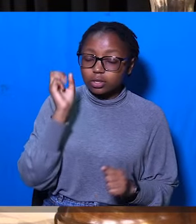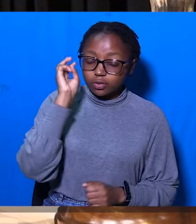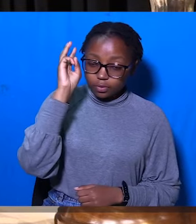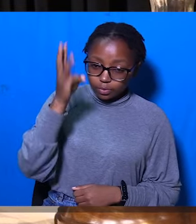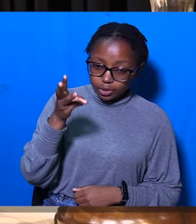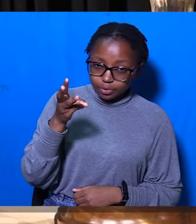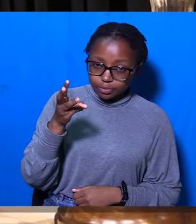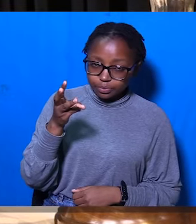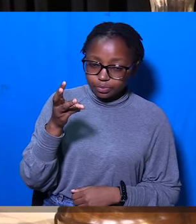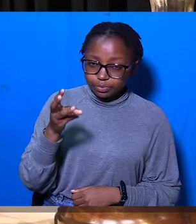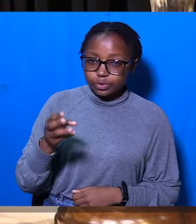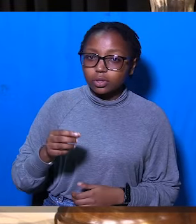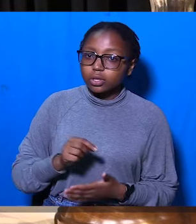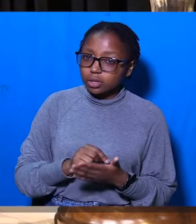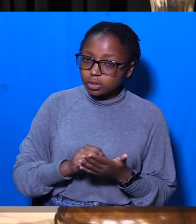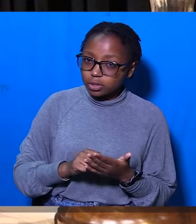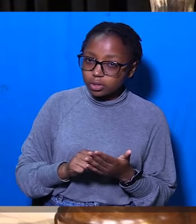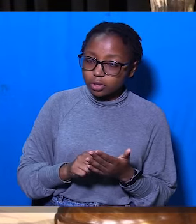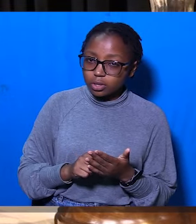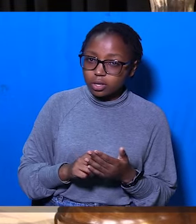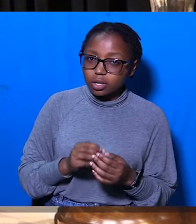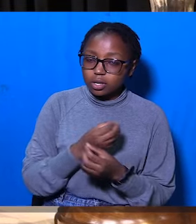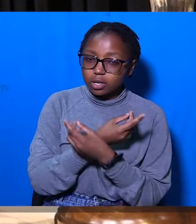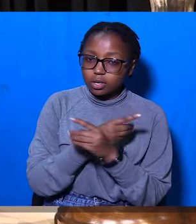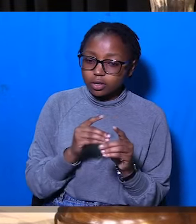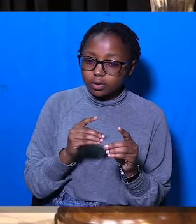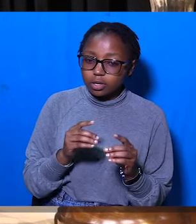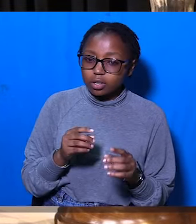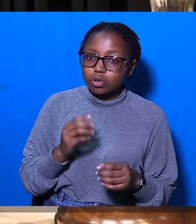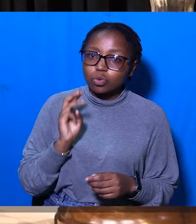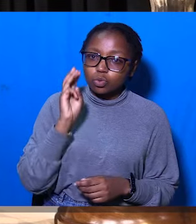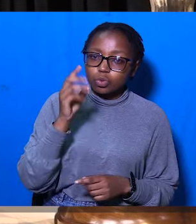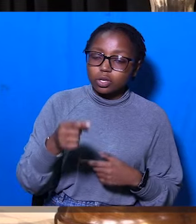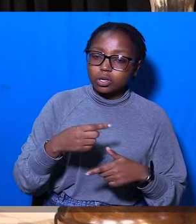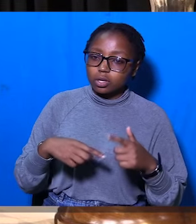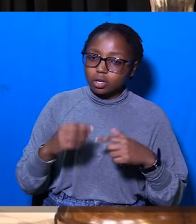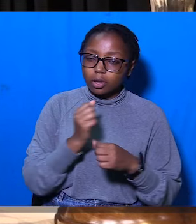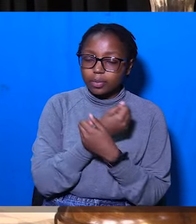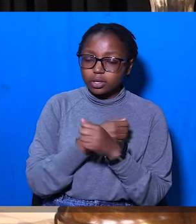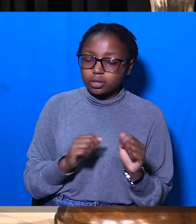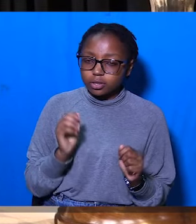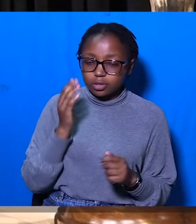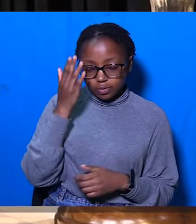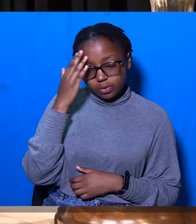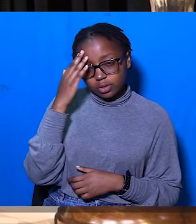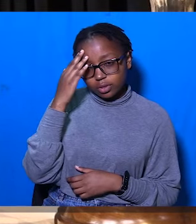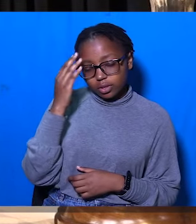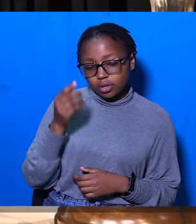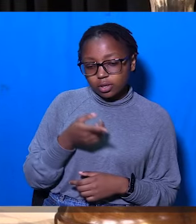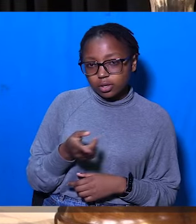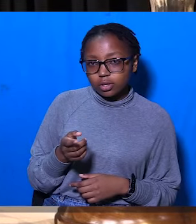he will turn away ungodliness from Jacob. For this is my covenant with them when I take away their